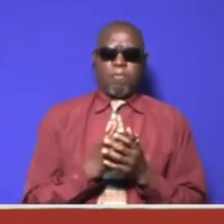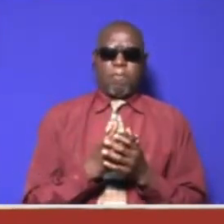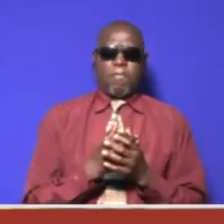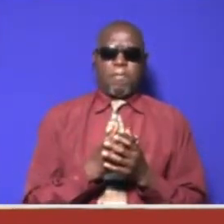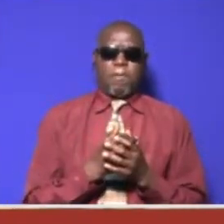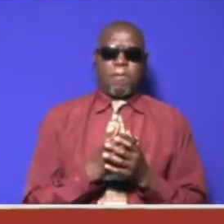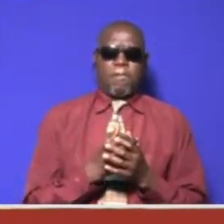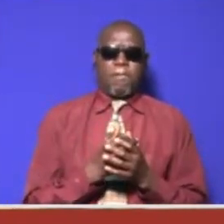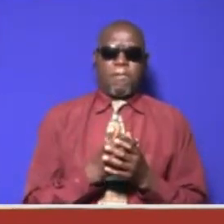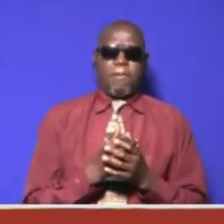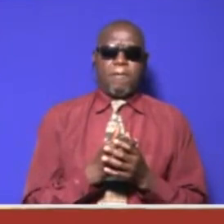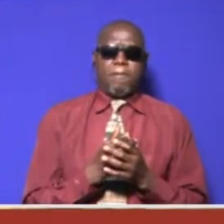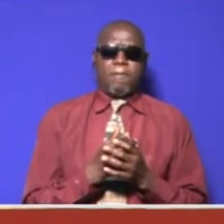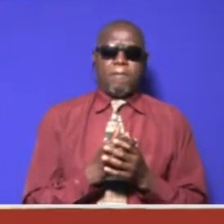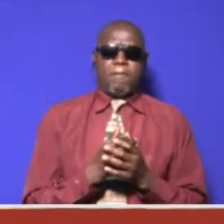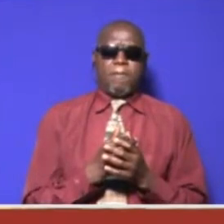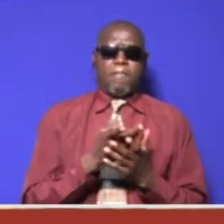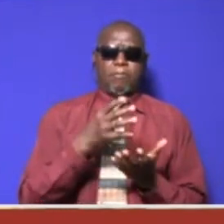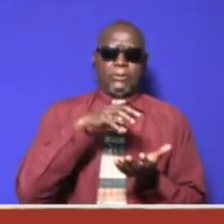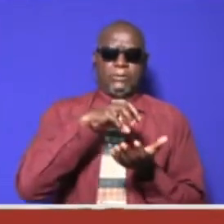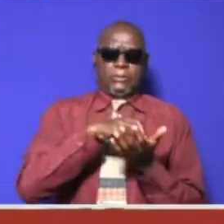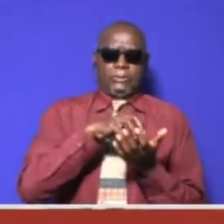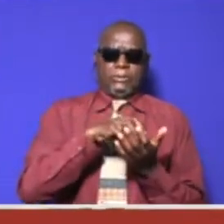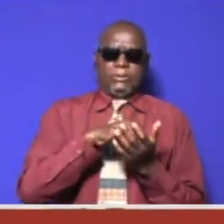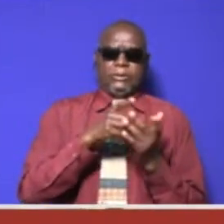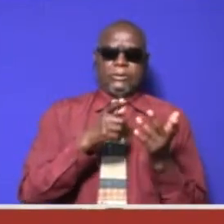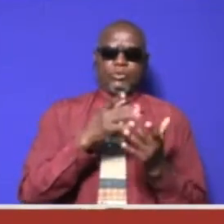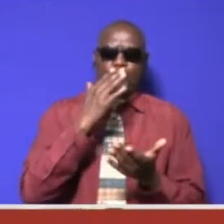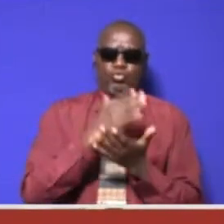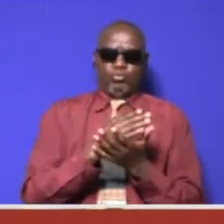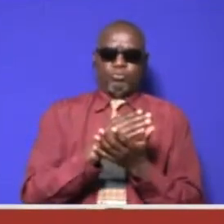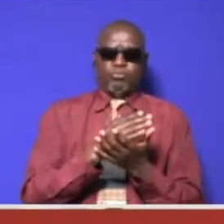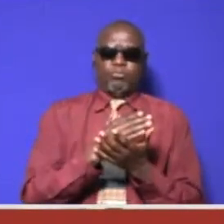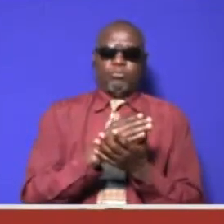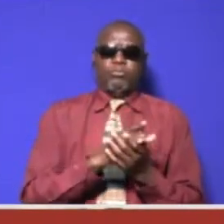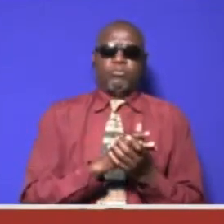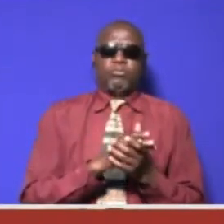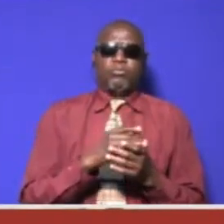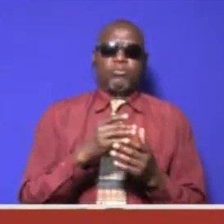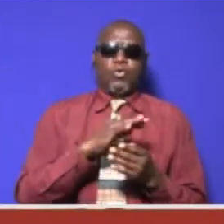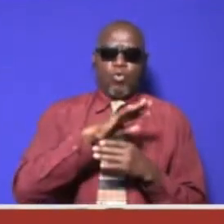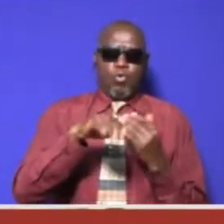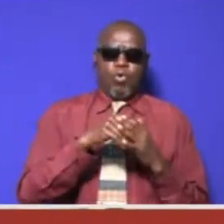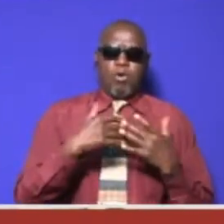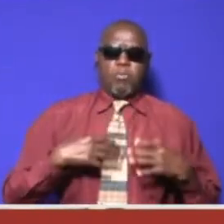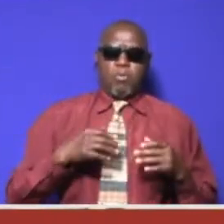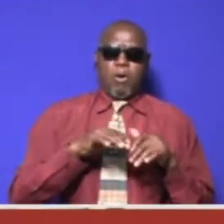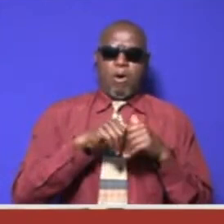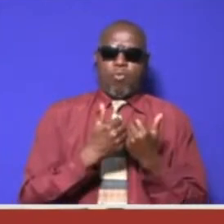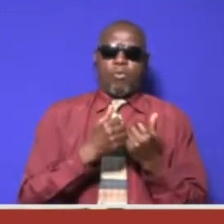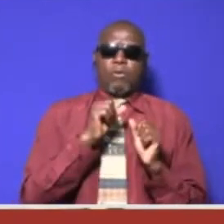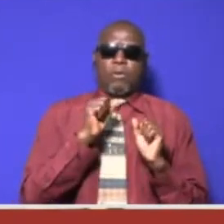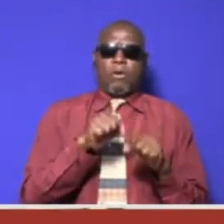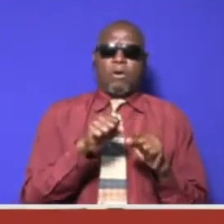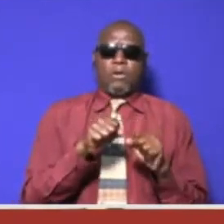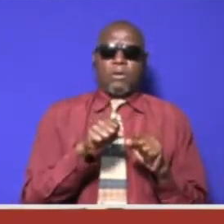partners of the rare cases of the fire. We can bring all the people together and even how we can push